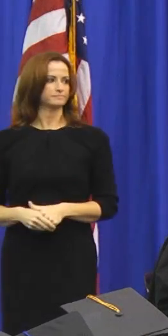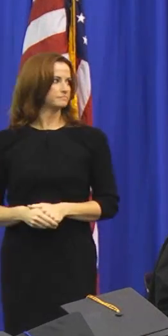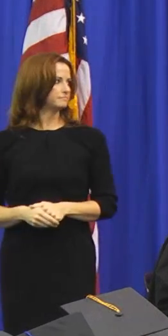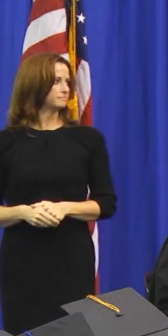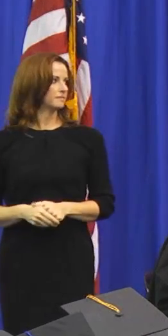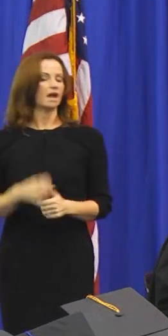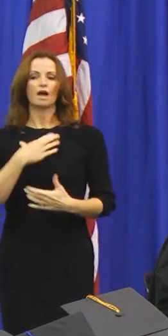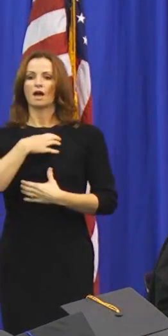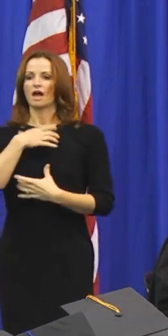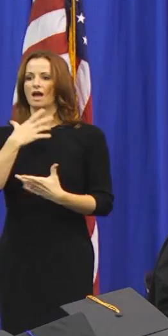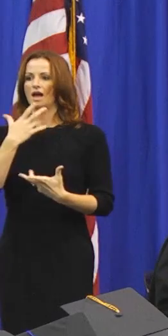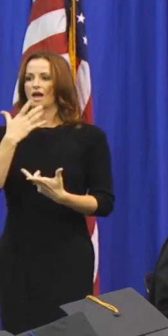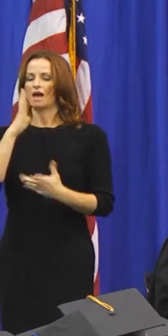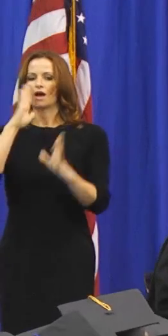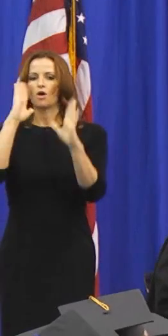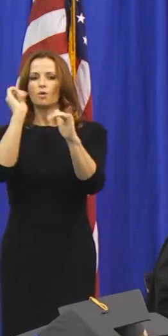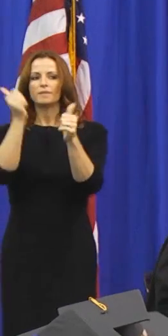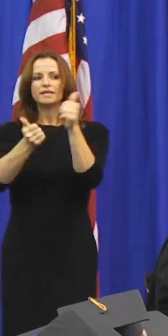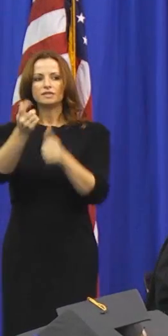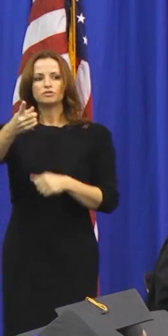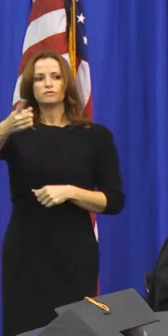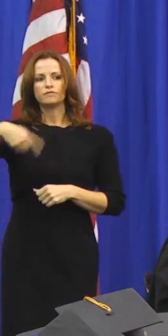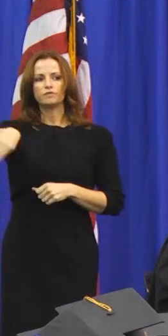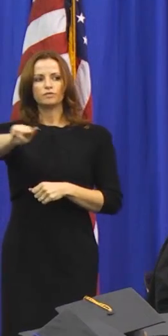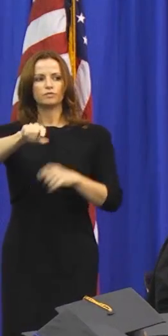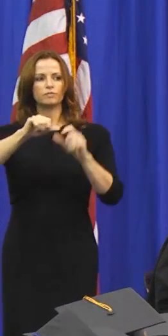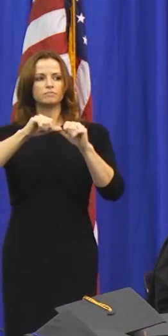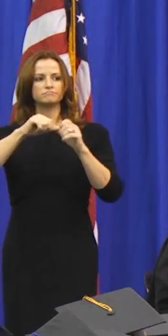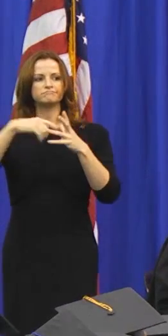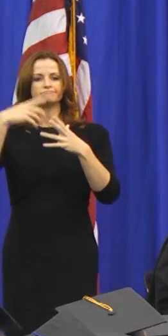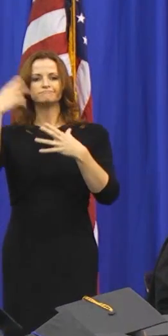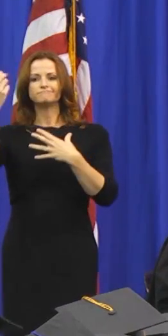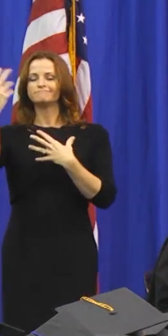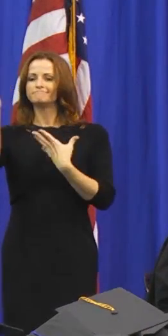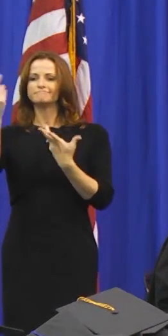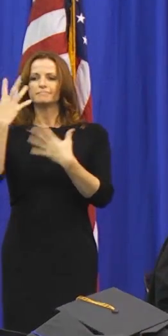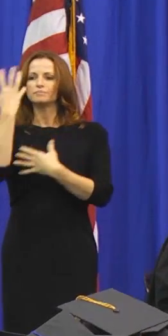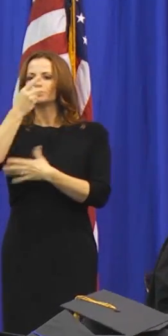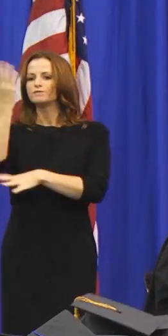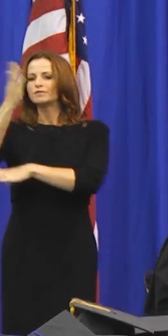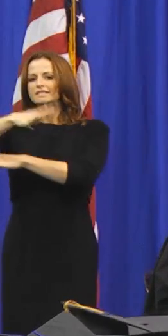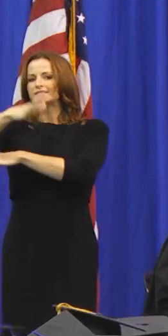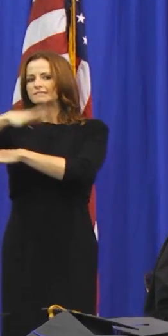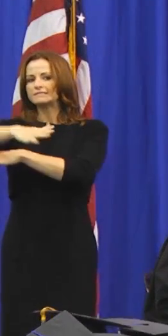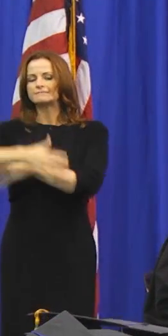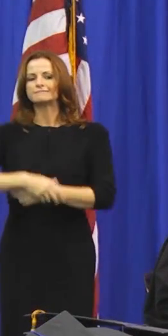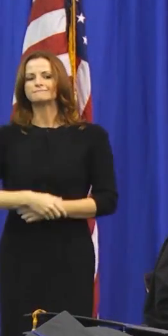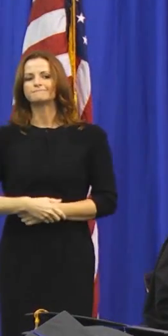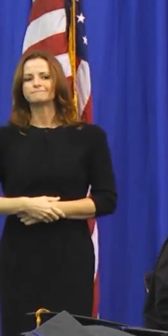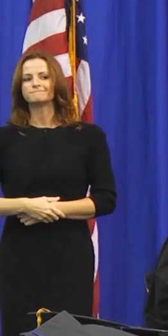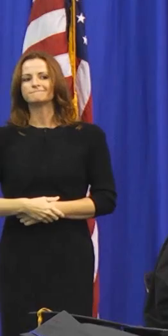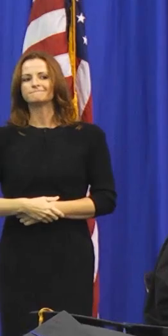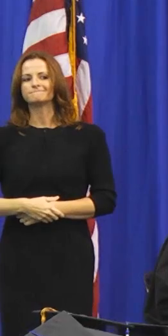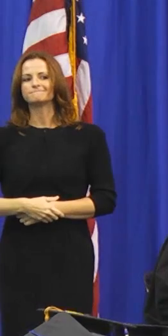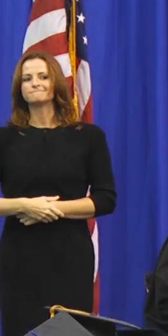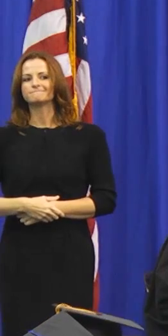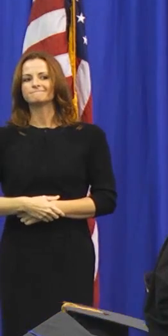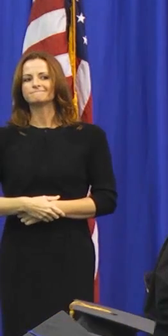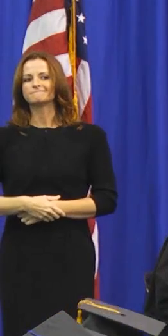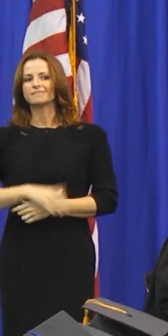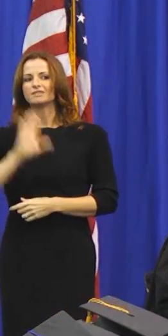I wish for each of you a wonderful evening and a very